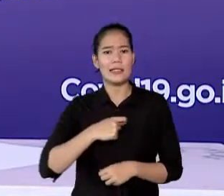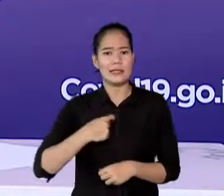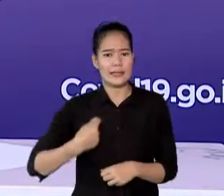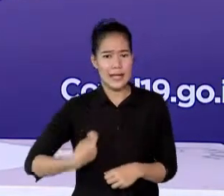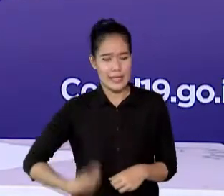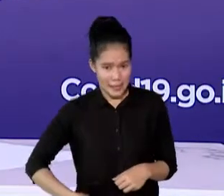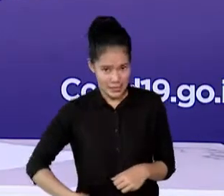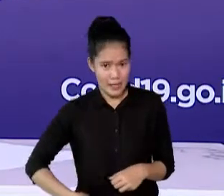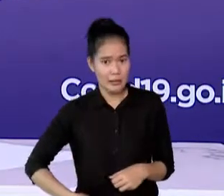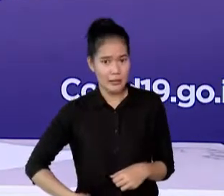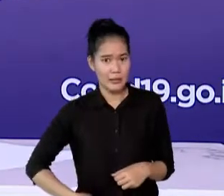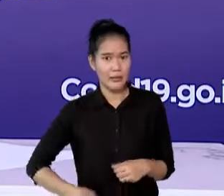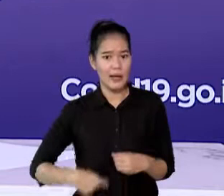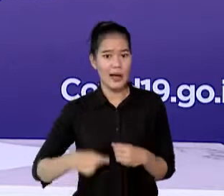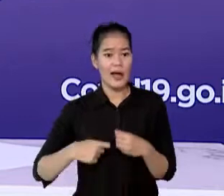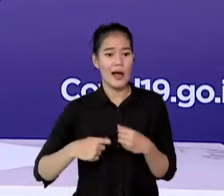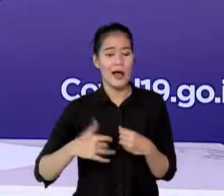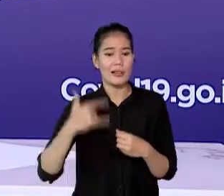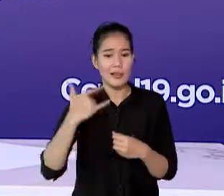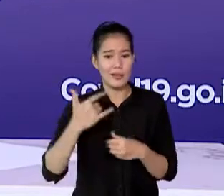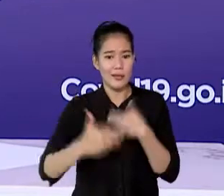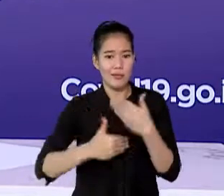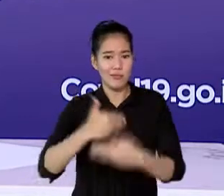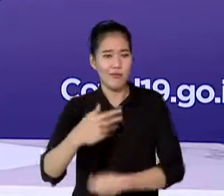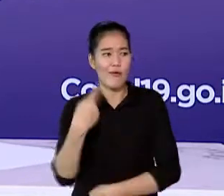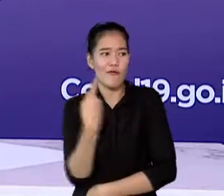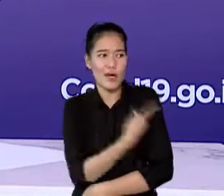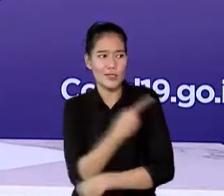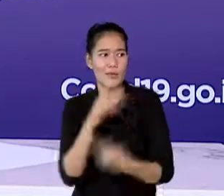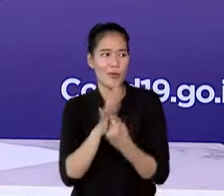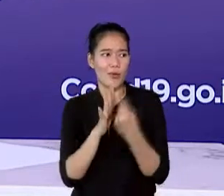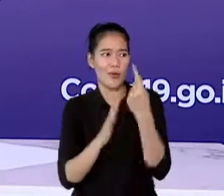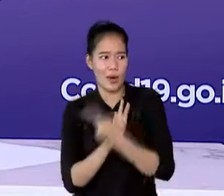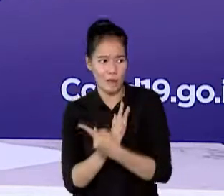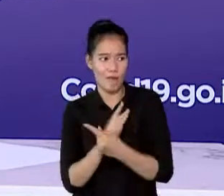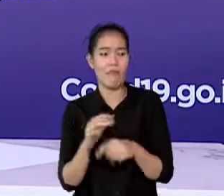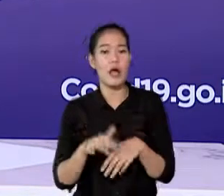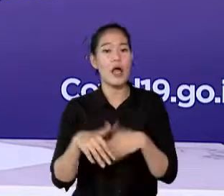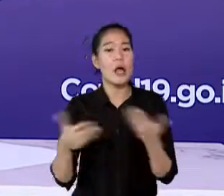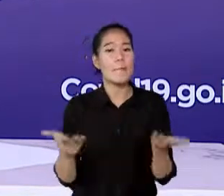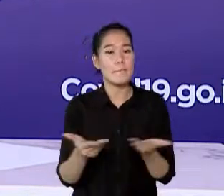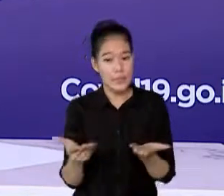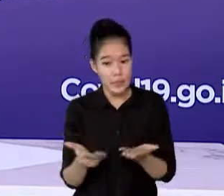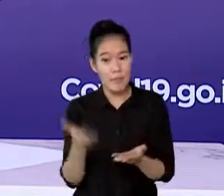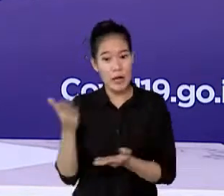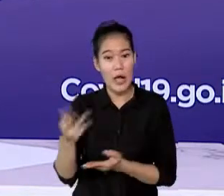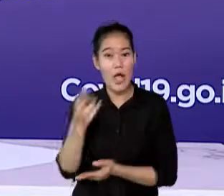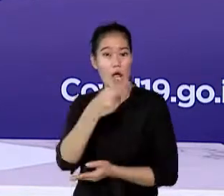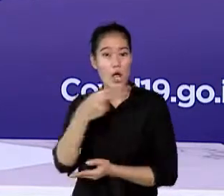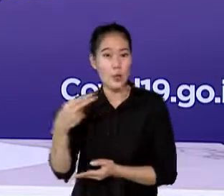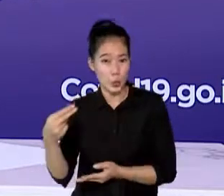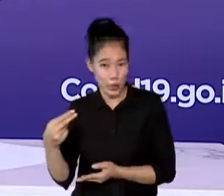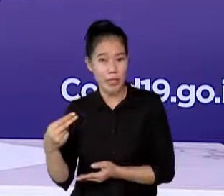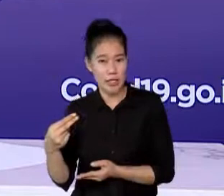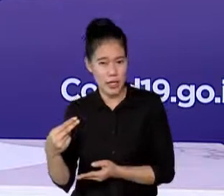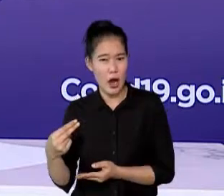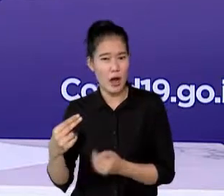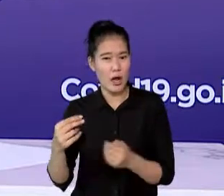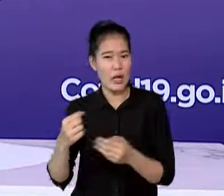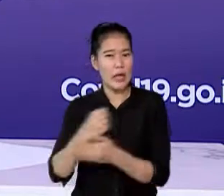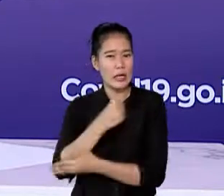extensive nationwide vaccination program of its own. Does that make Indonesia, as the world's fourth biggest